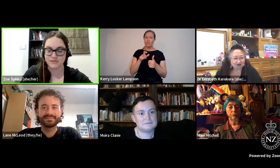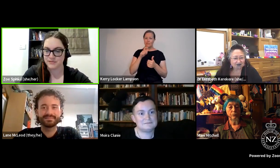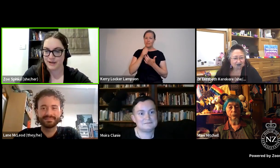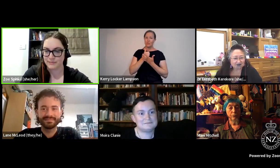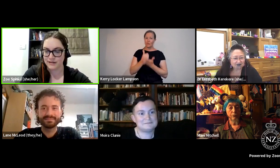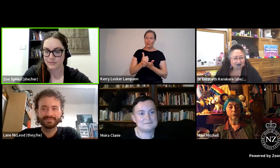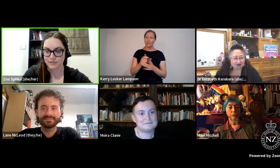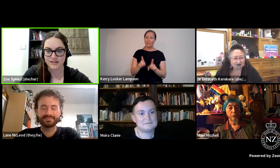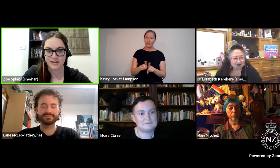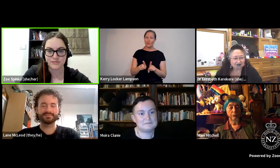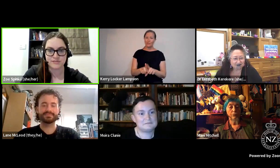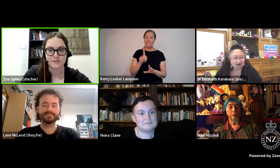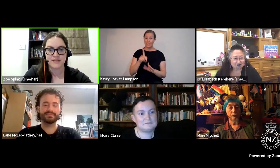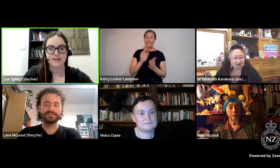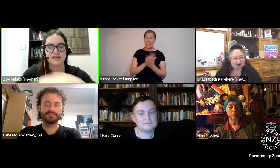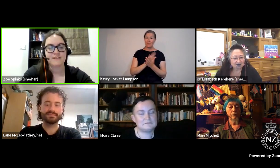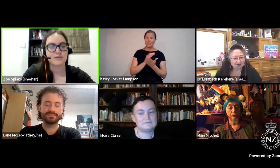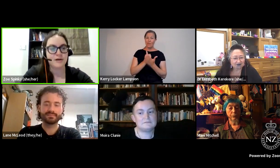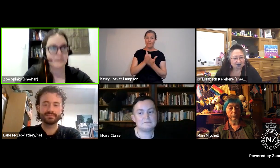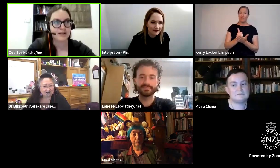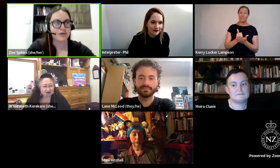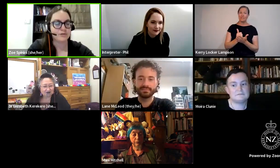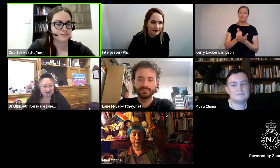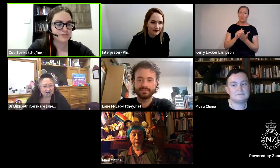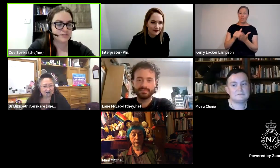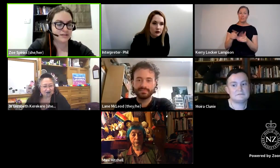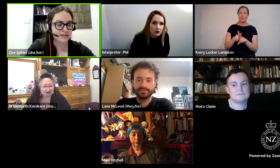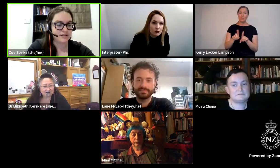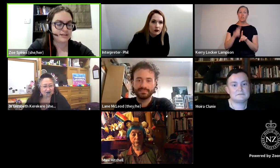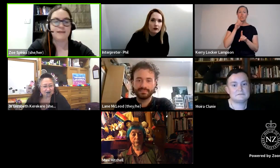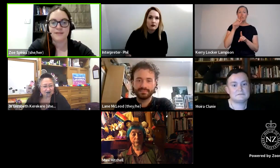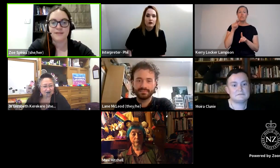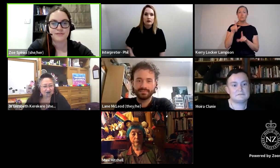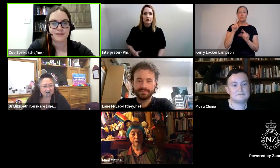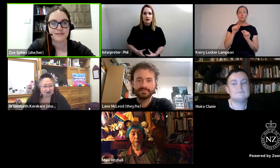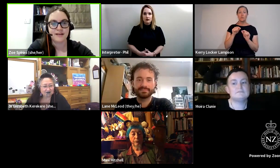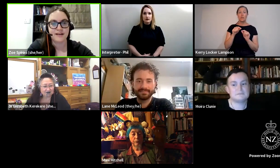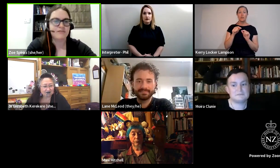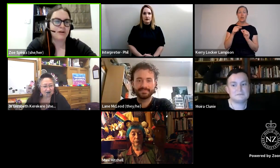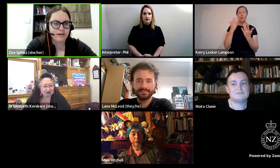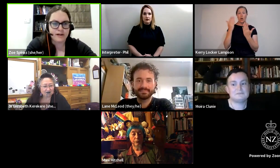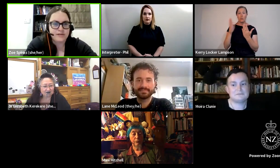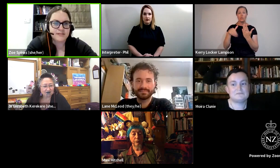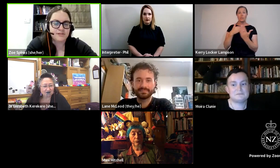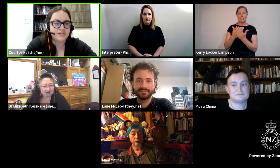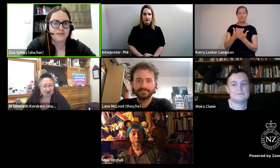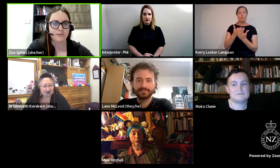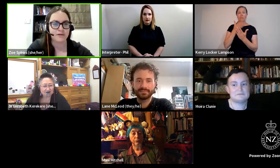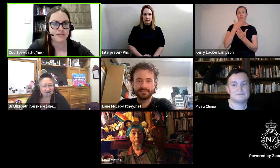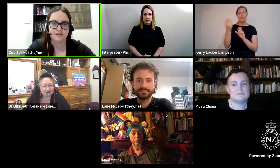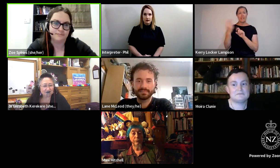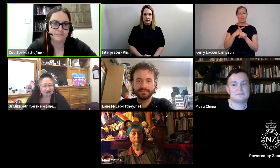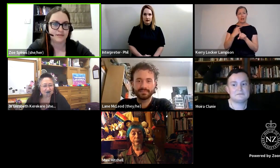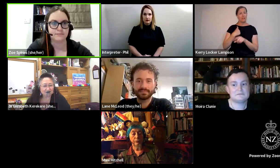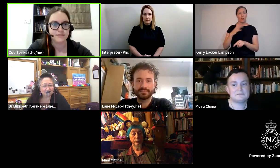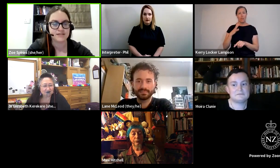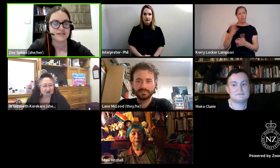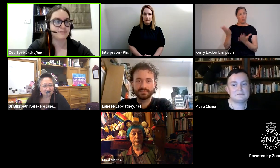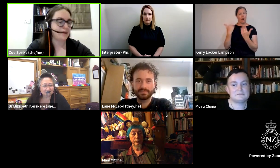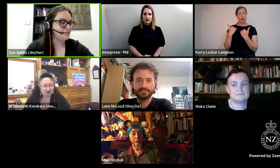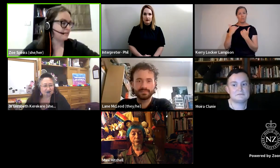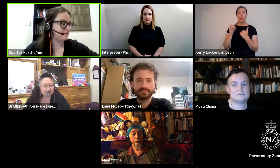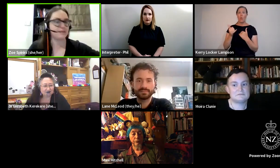be also help offering to help. So if you are making an oral submission, then yeah, please feel free. And even a written submission if you want like